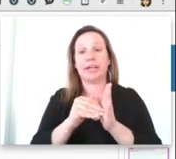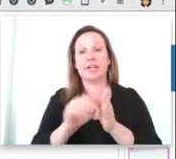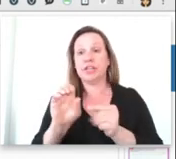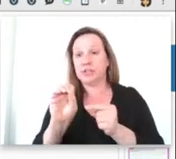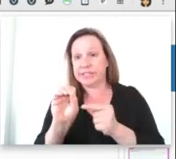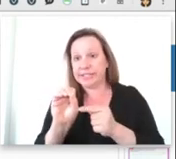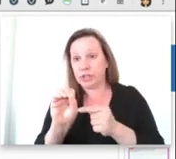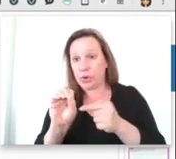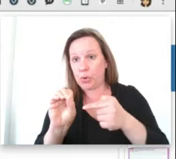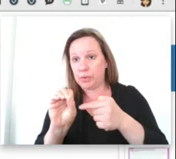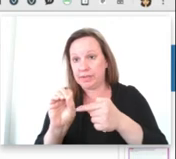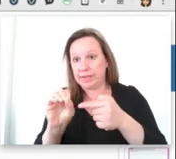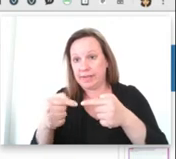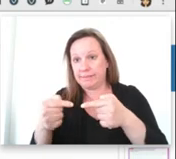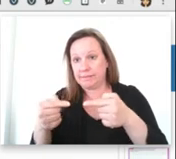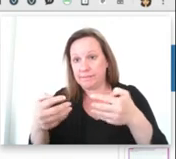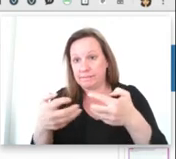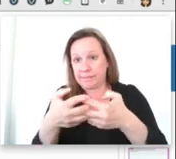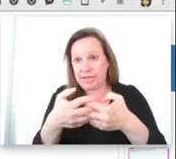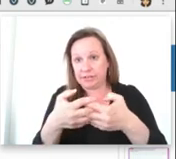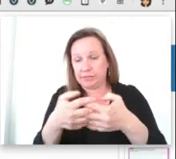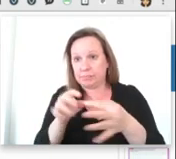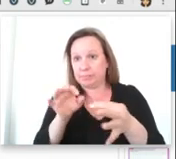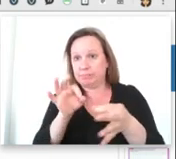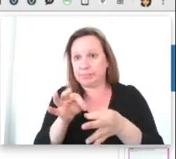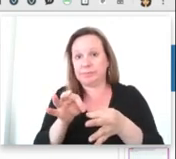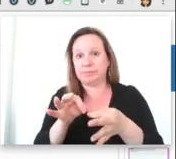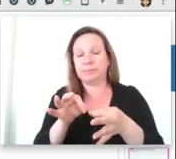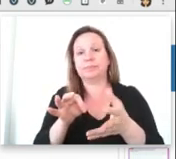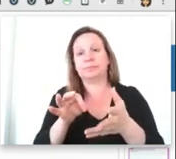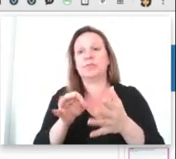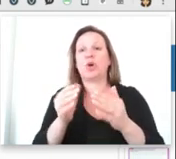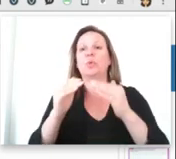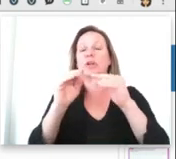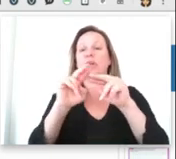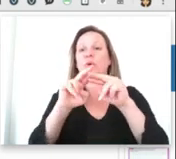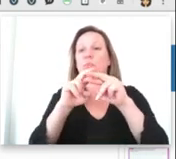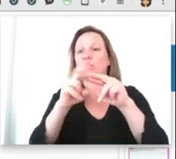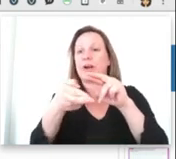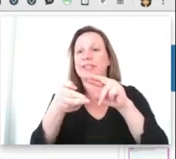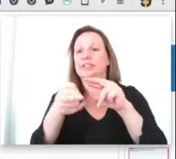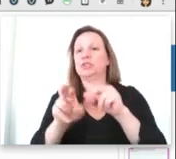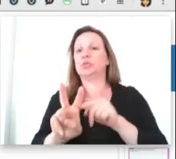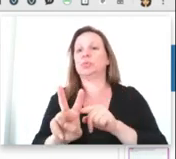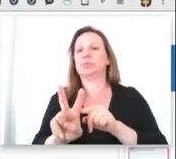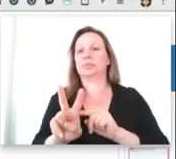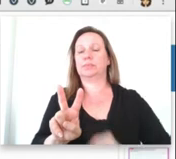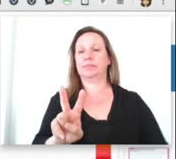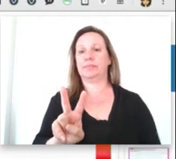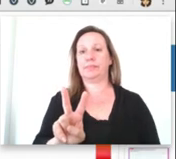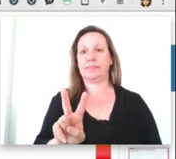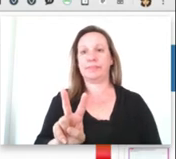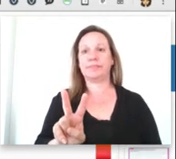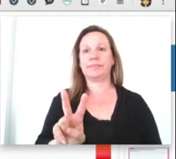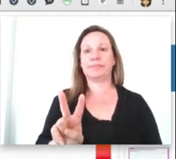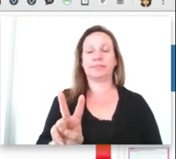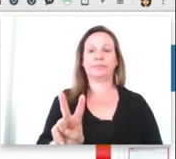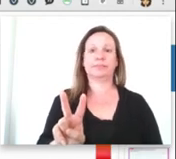up. 0, round it up to, well, round it down to 2. This side was